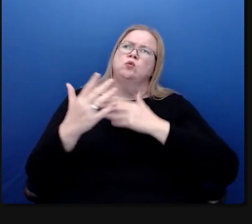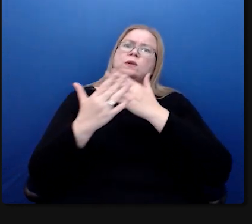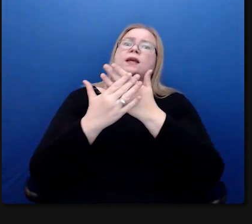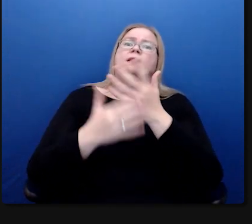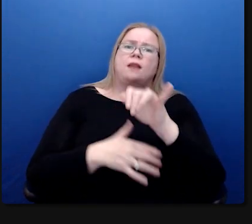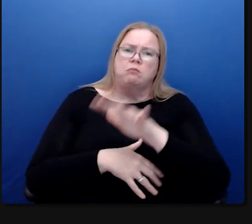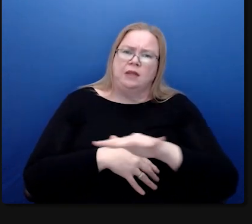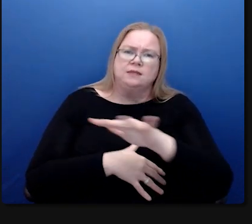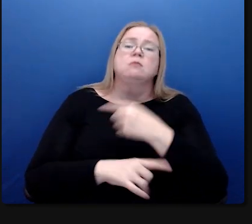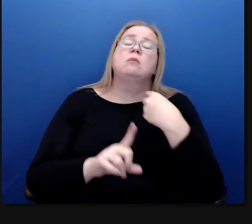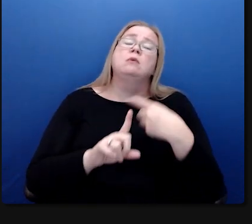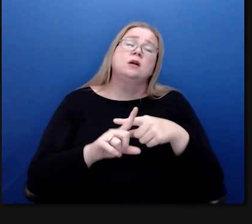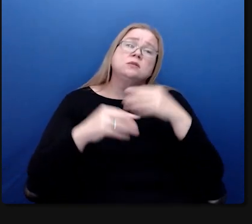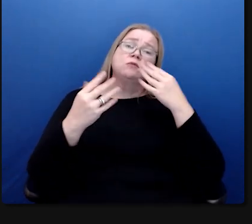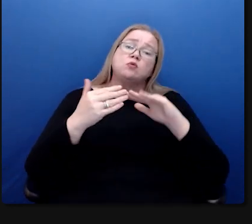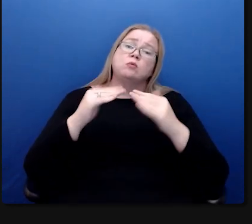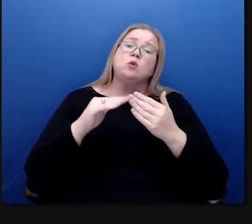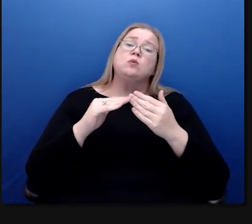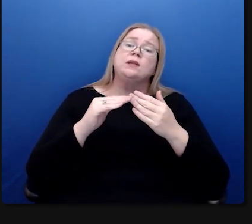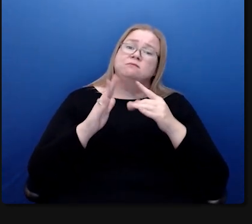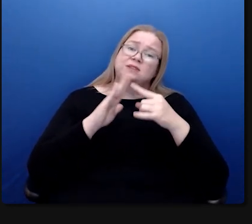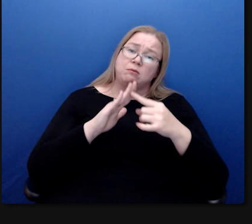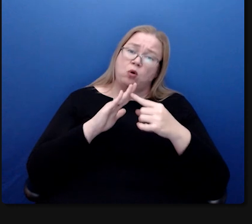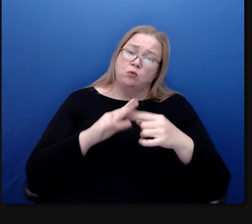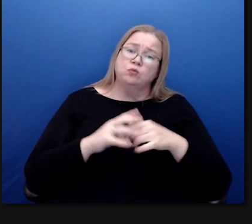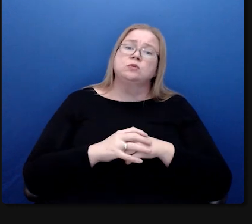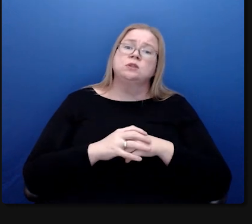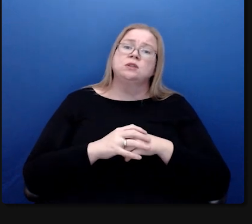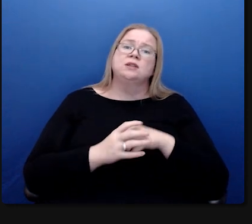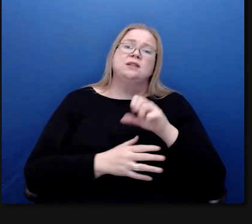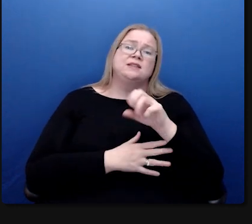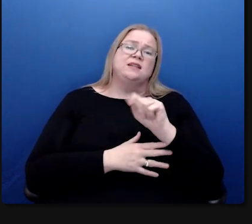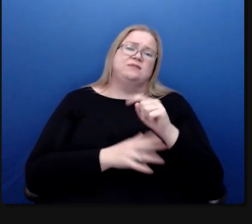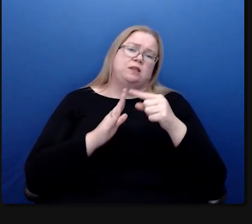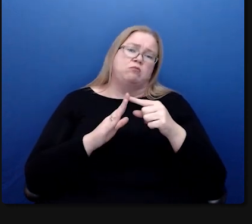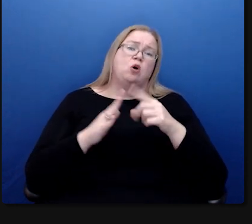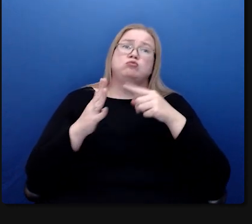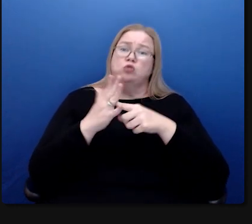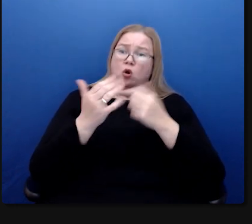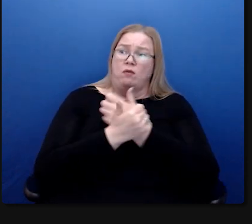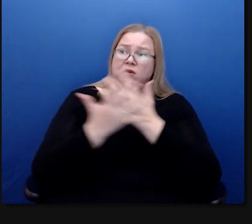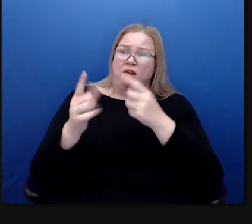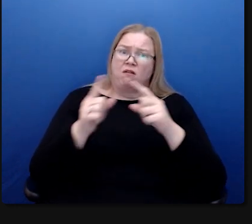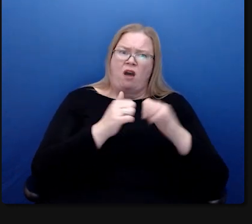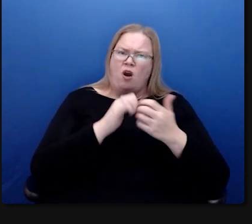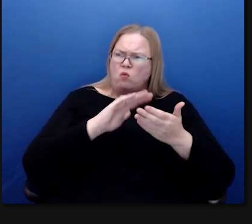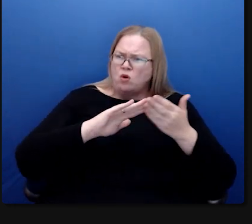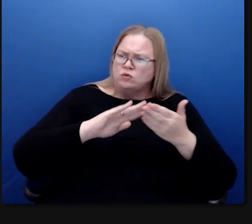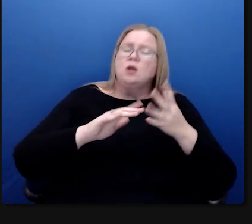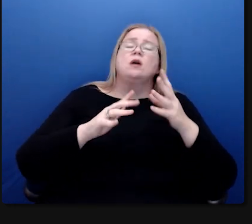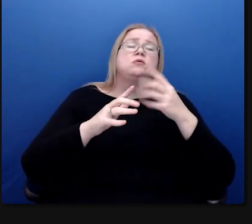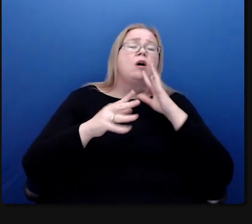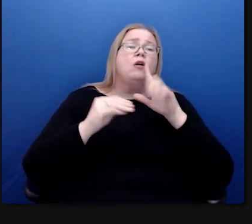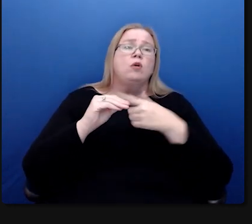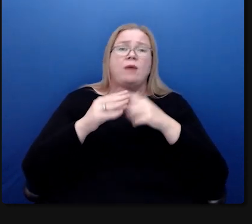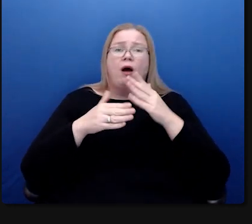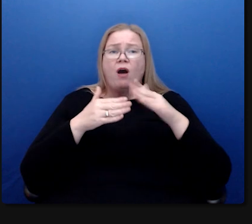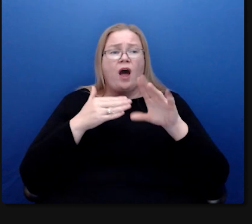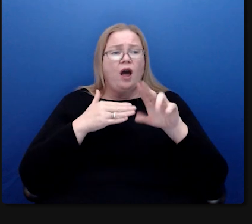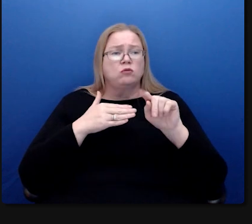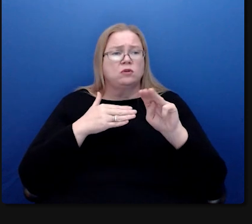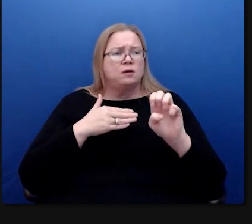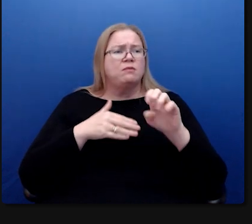really important issues that are causing our games to have people leave them. And not just leave them a little bit, but leave them out of